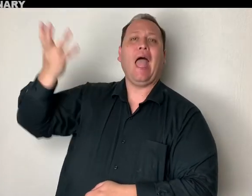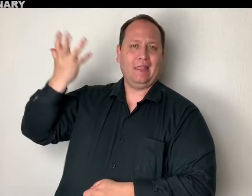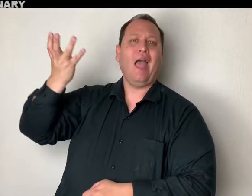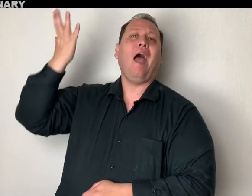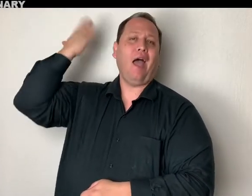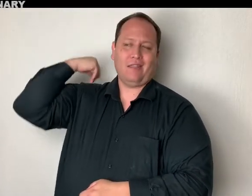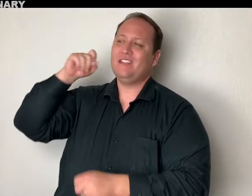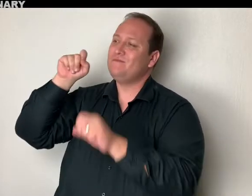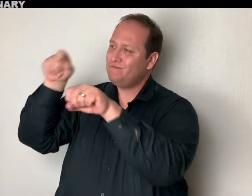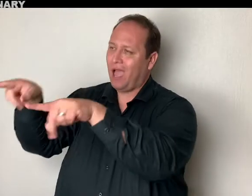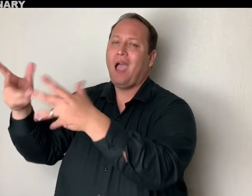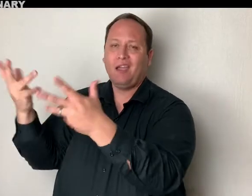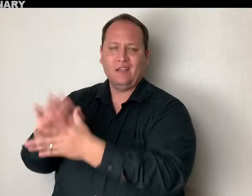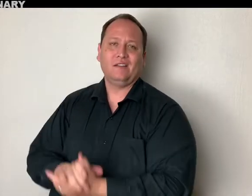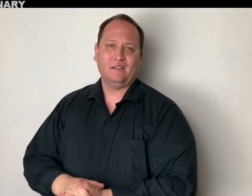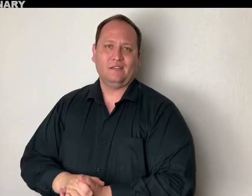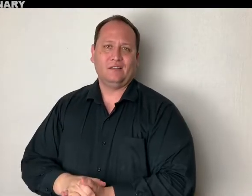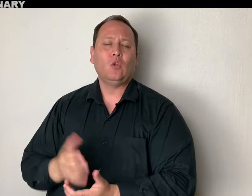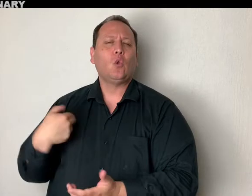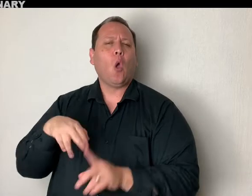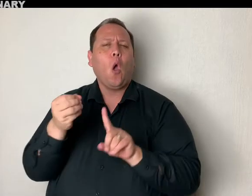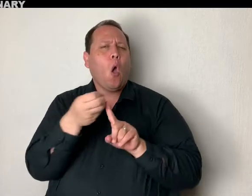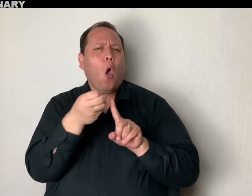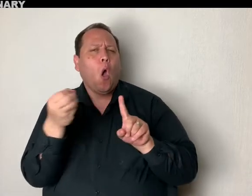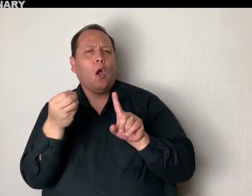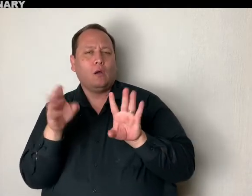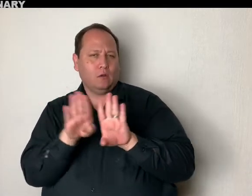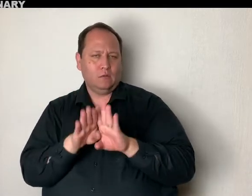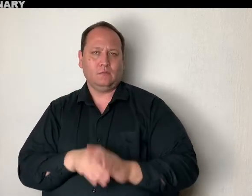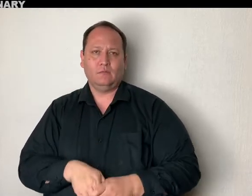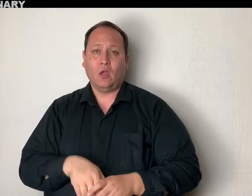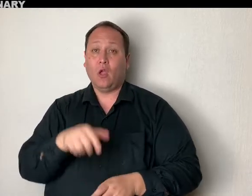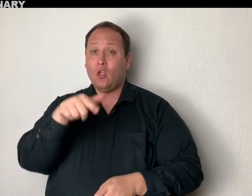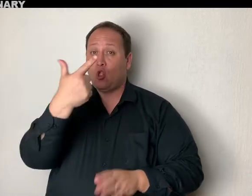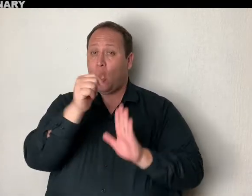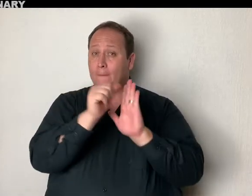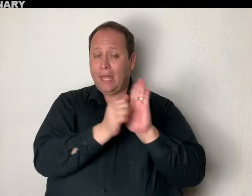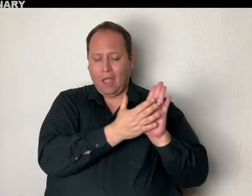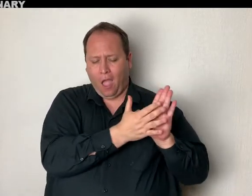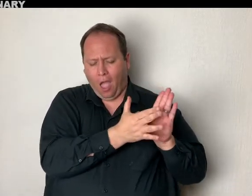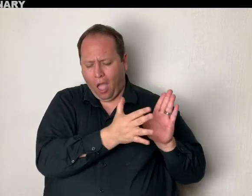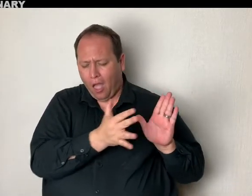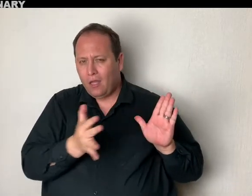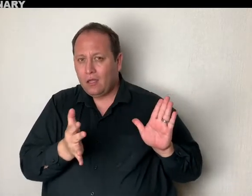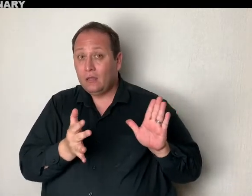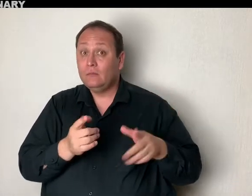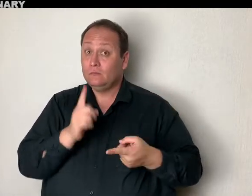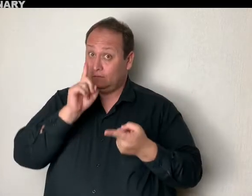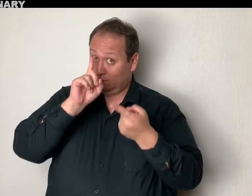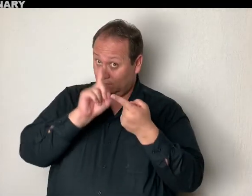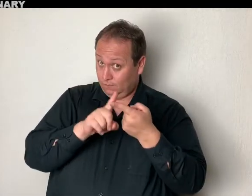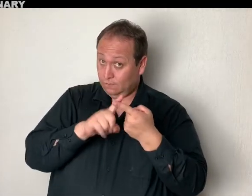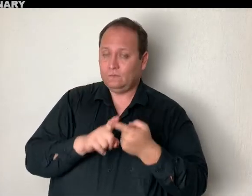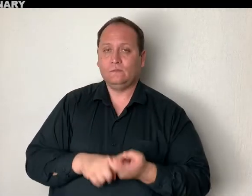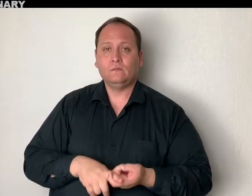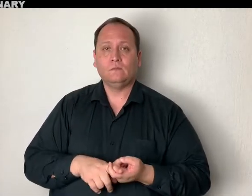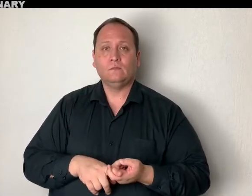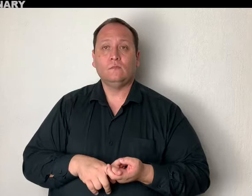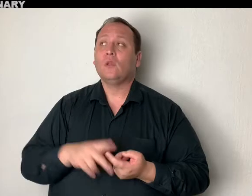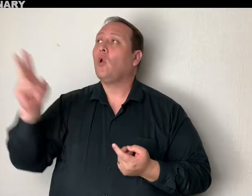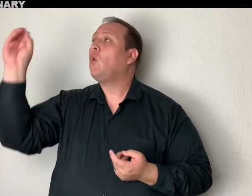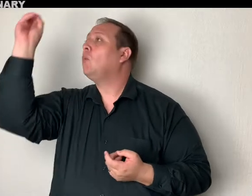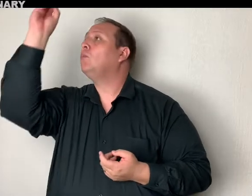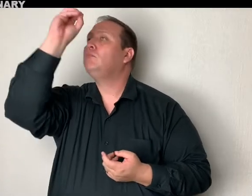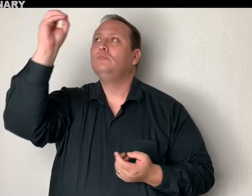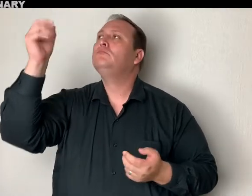Here's our process. As I said, it's a 12-month process. Step 1, listen to the voices. We're collecting